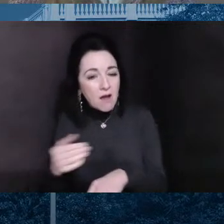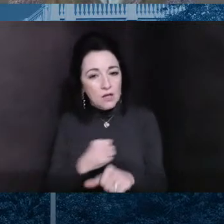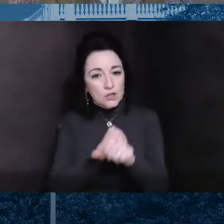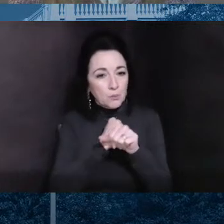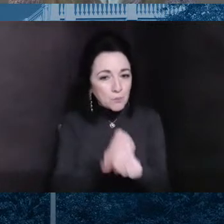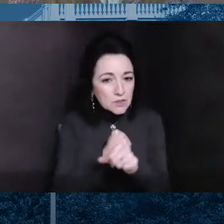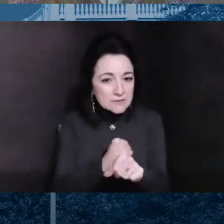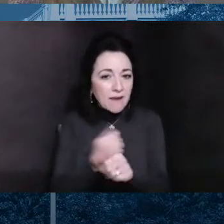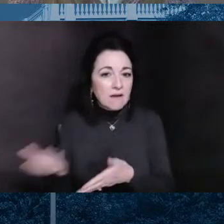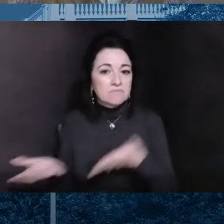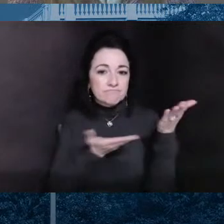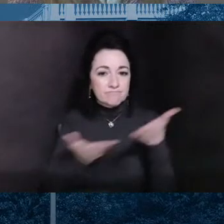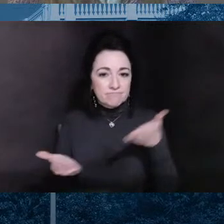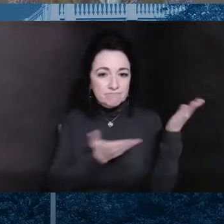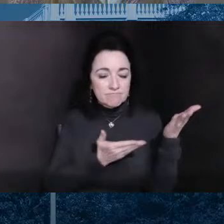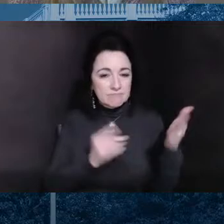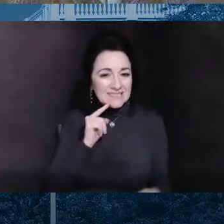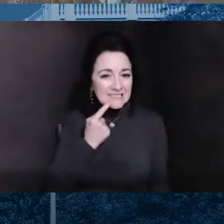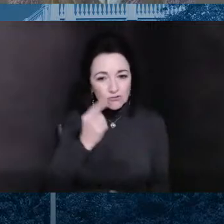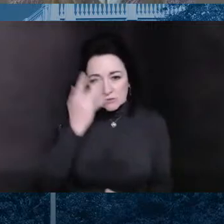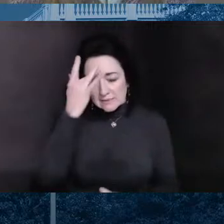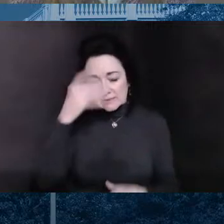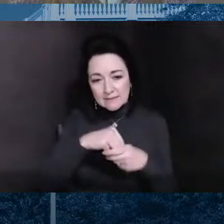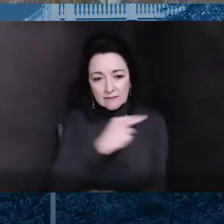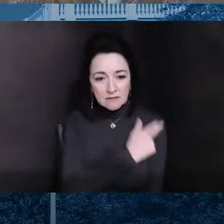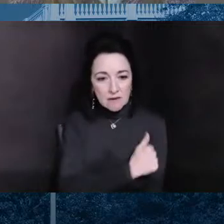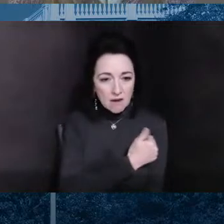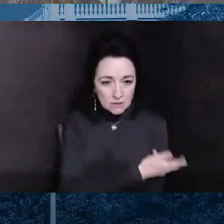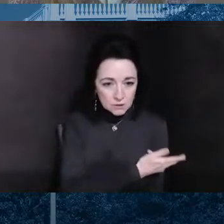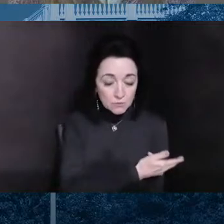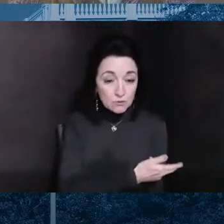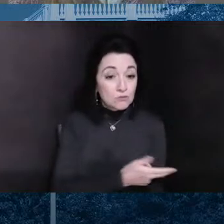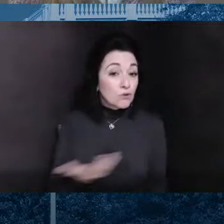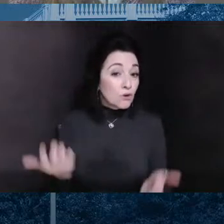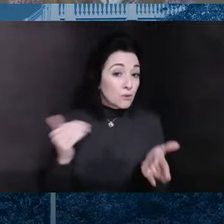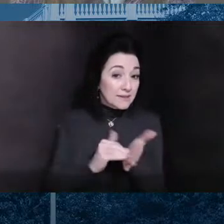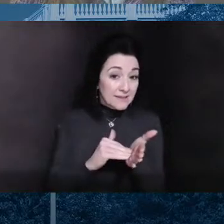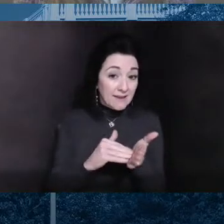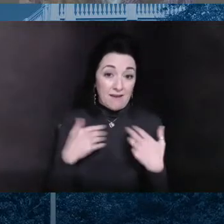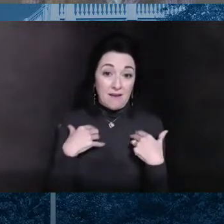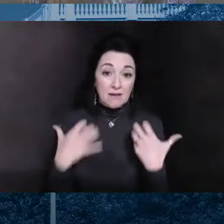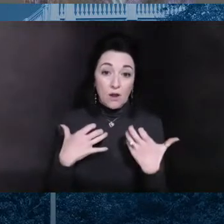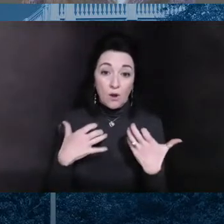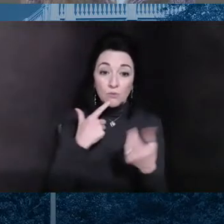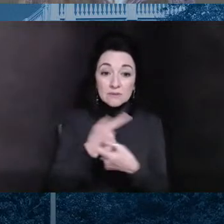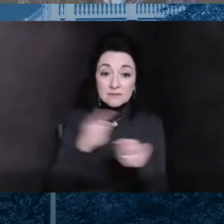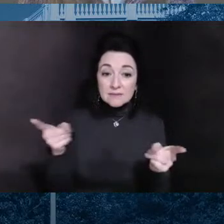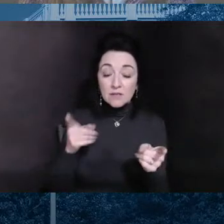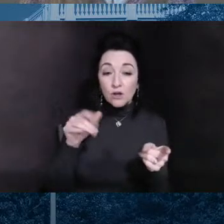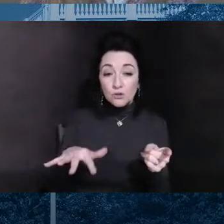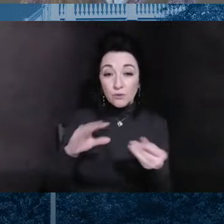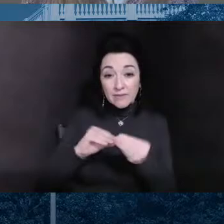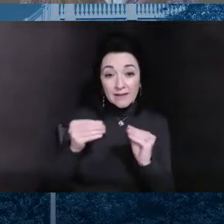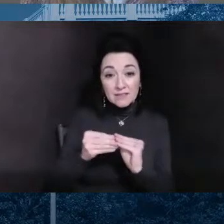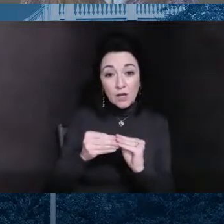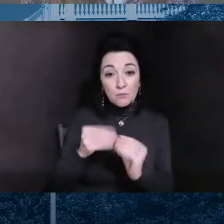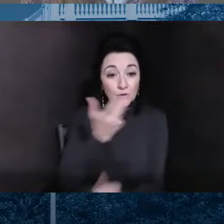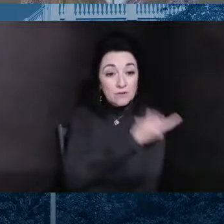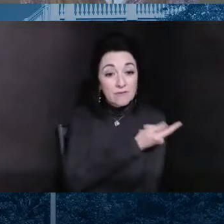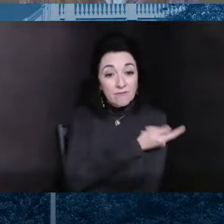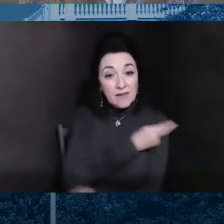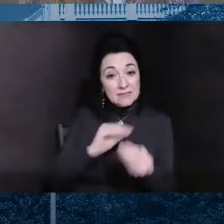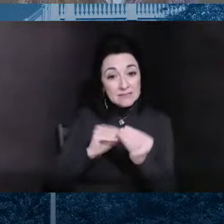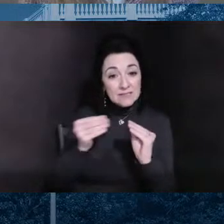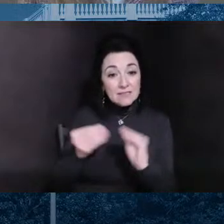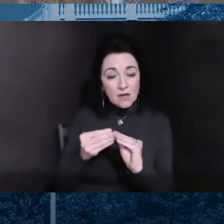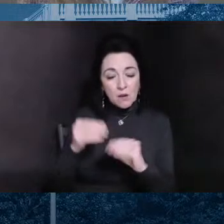look at our vaccination numbers. And again, both the numbers that I just gave you as well as these vaccination numbers are on